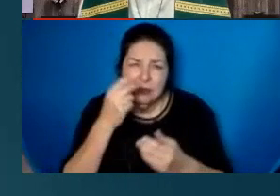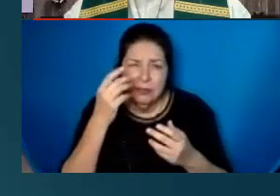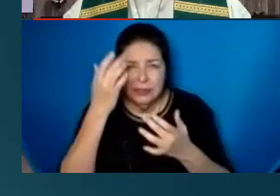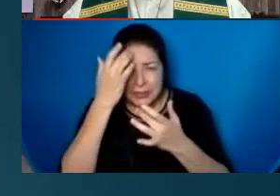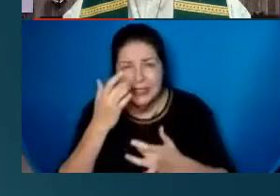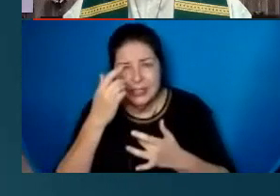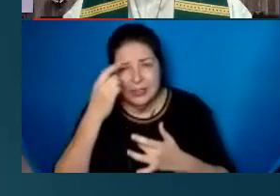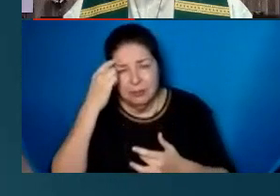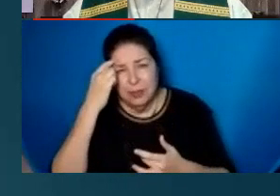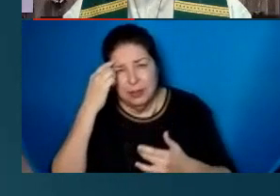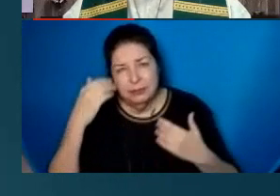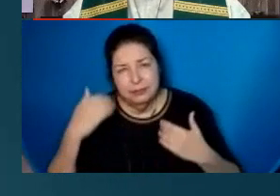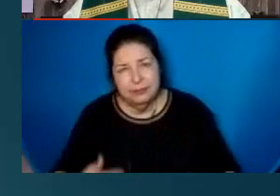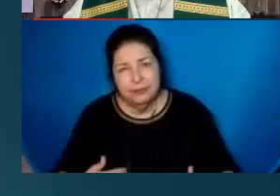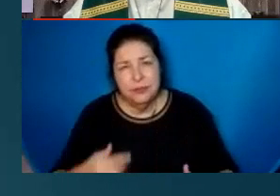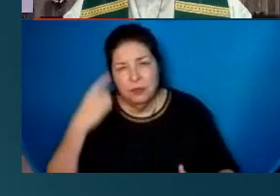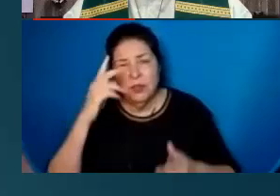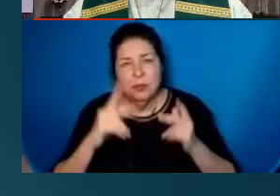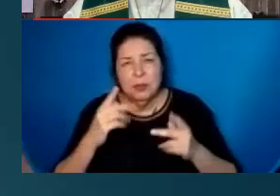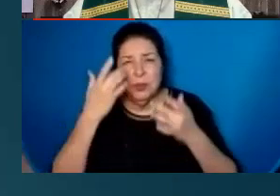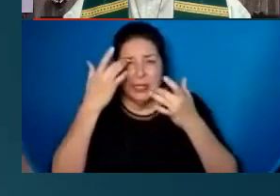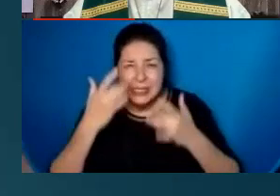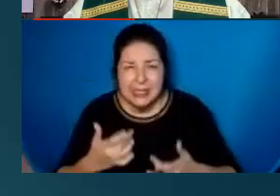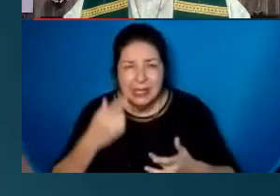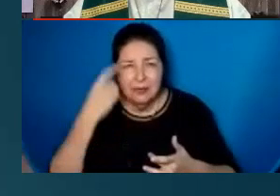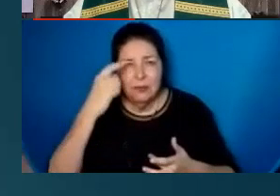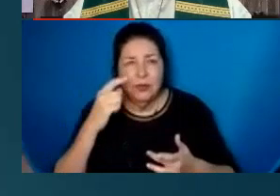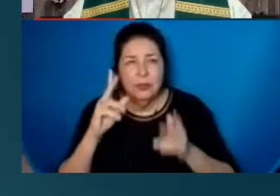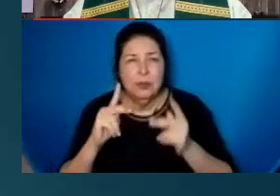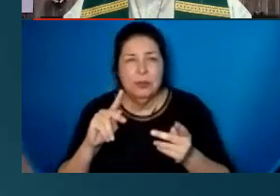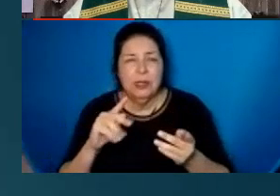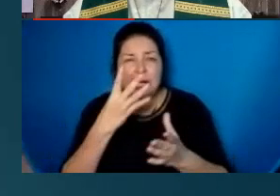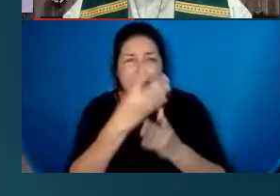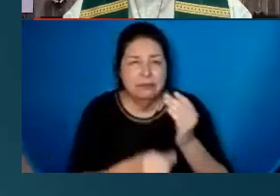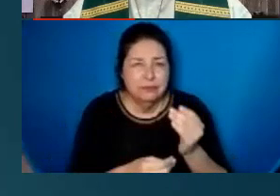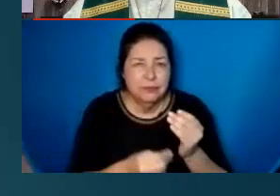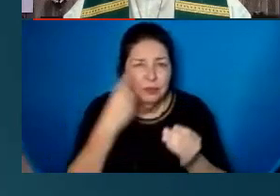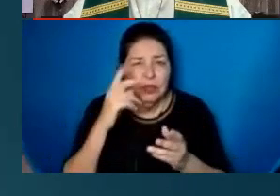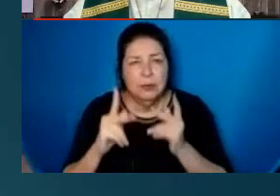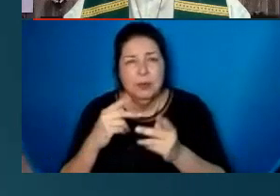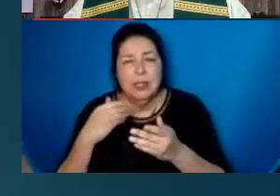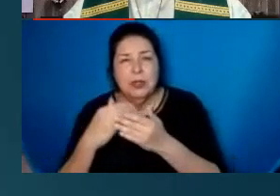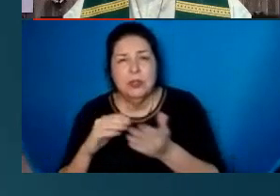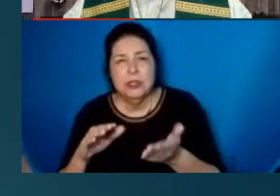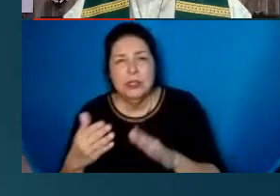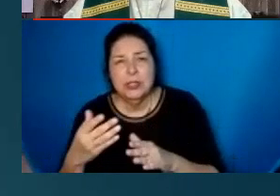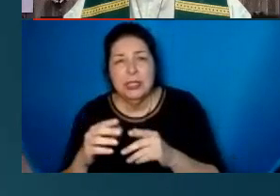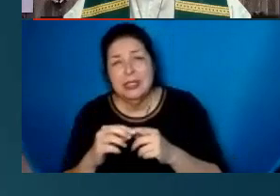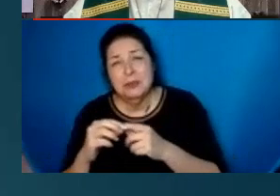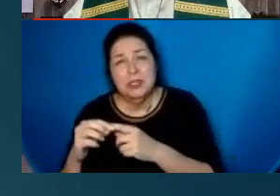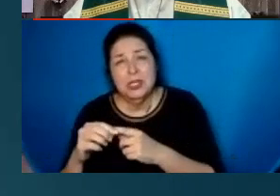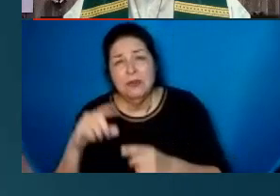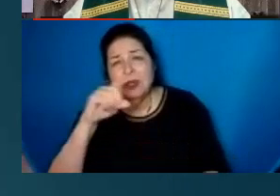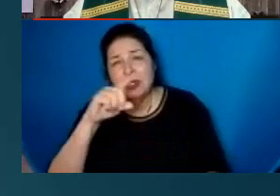or mind, for those who sorrow at the loss of those they love, for those near death, and especially for